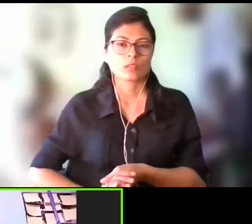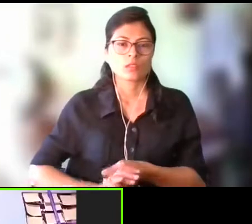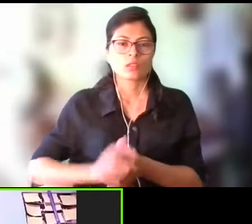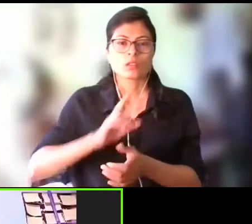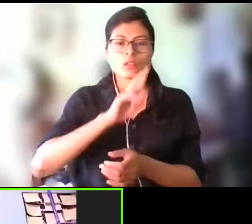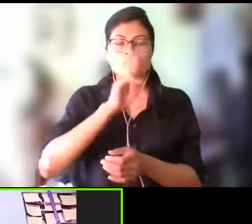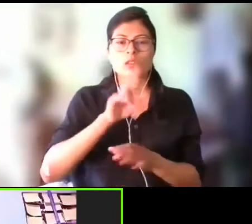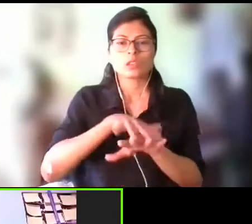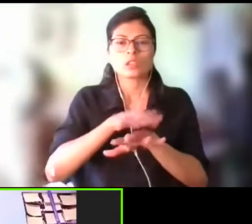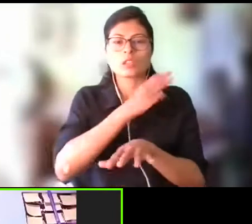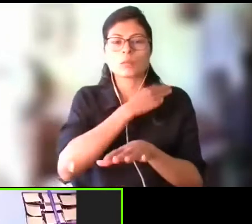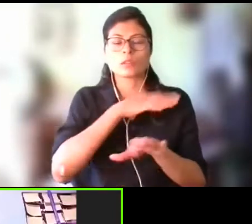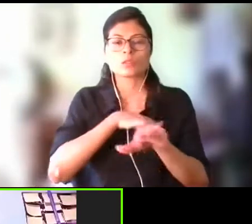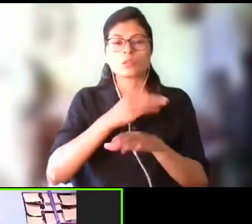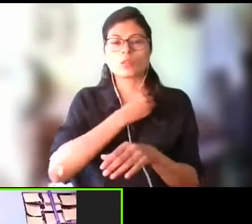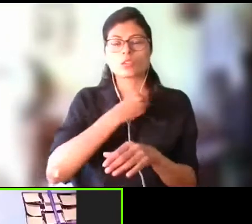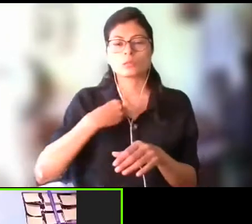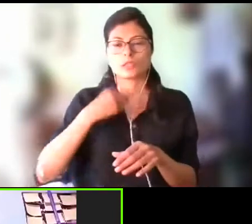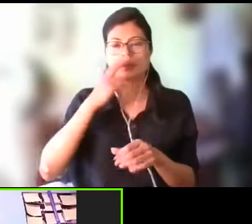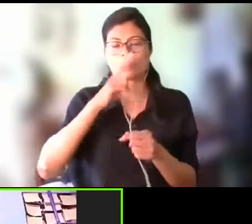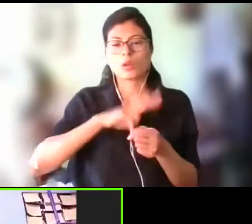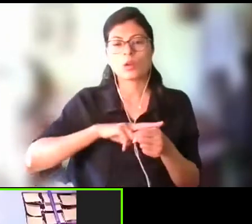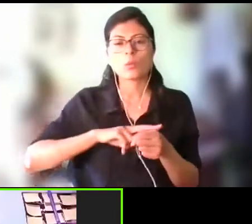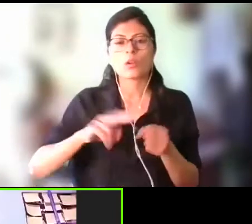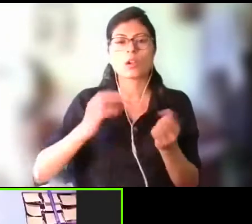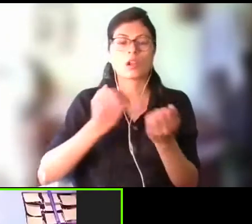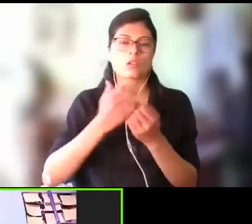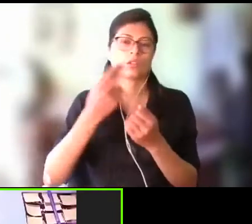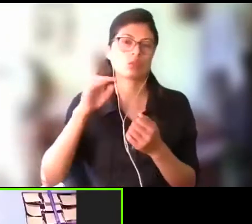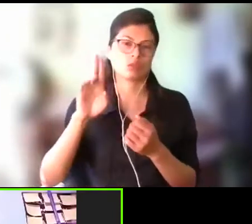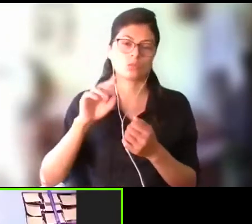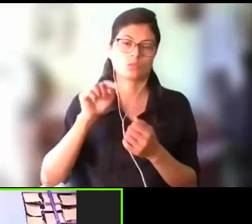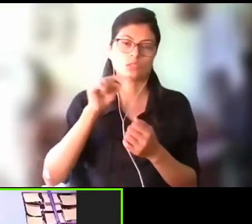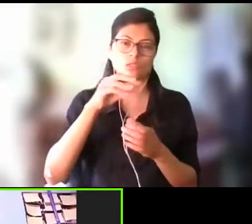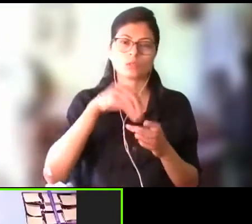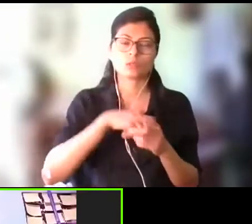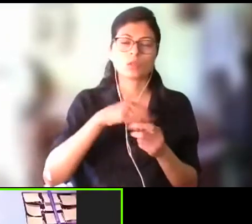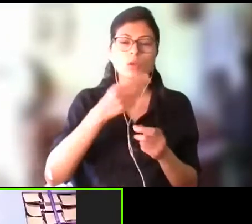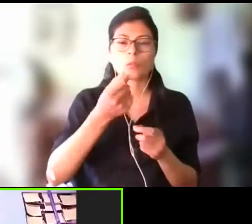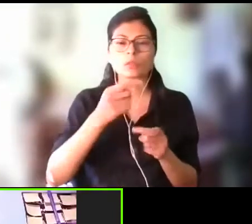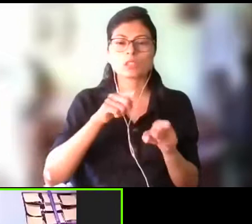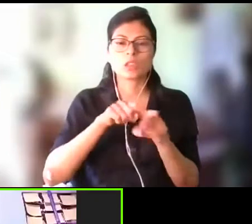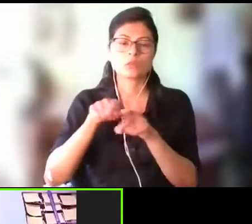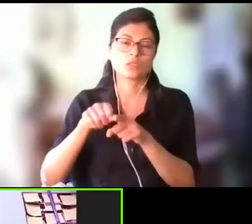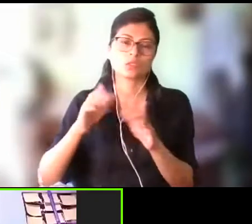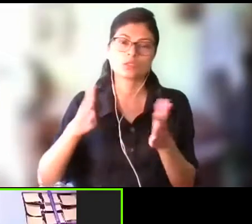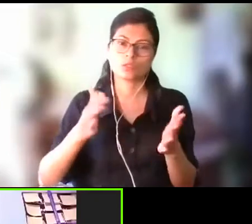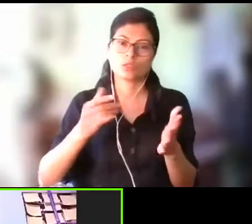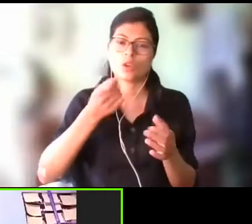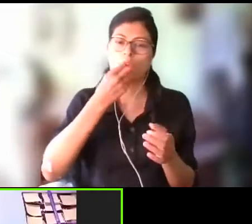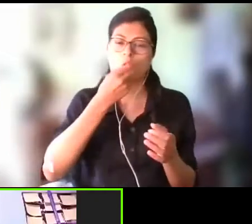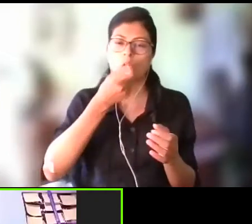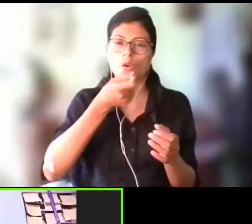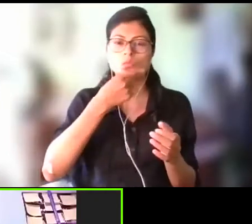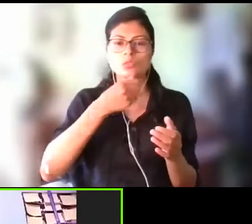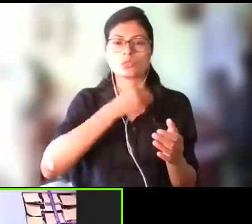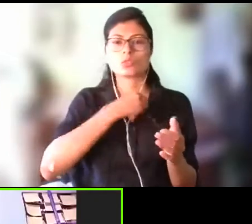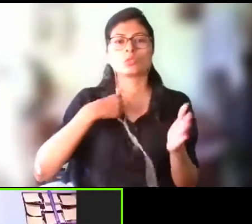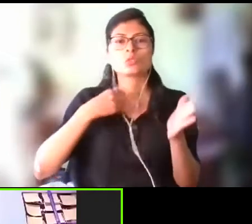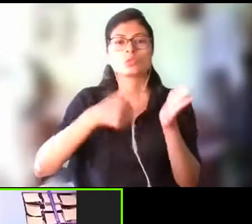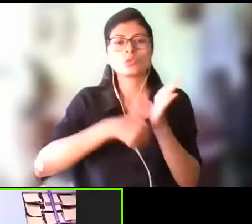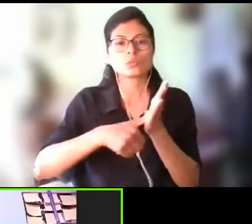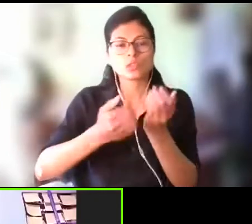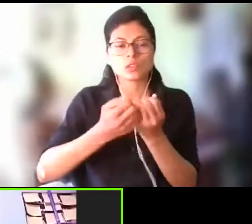with little or no medication to take care of them because, first of all, they did not have finances to be able